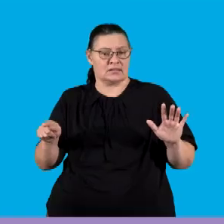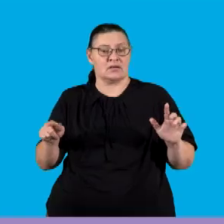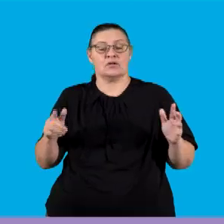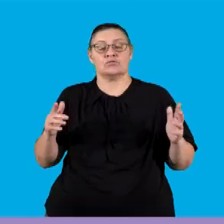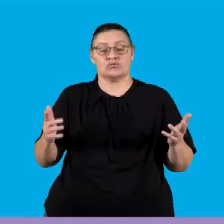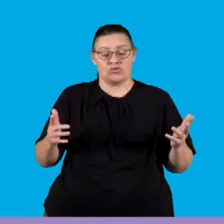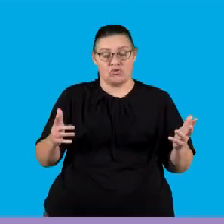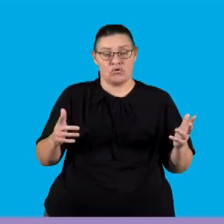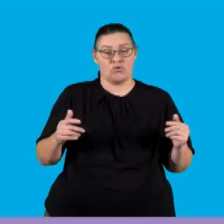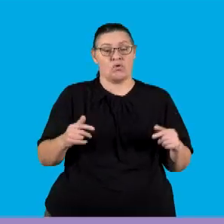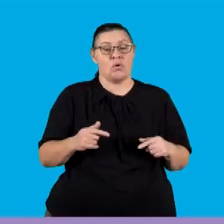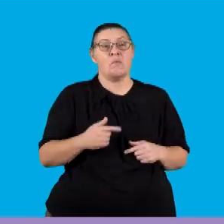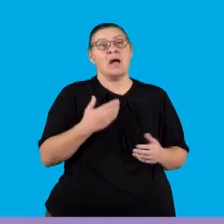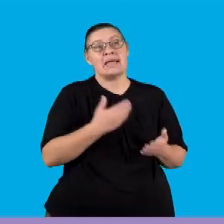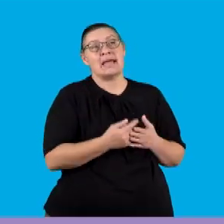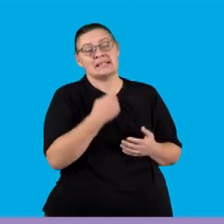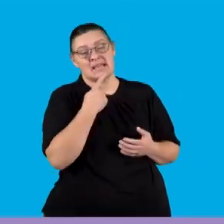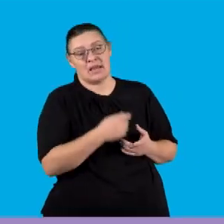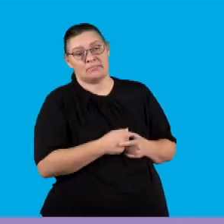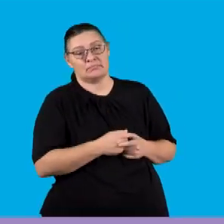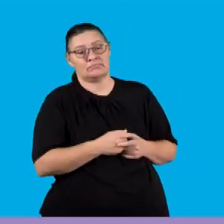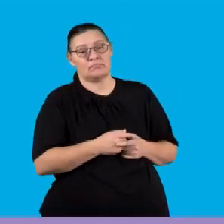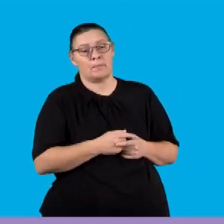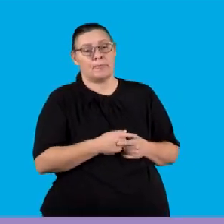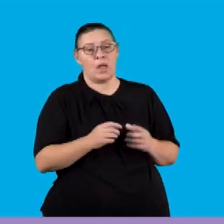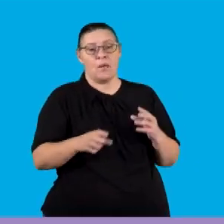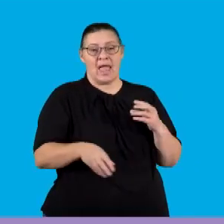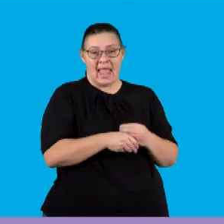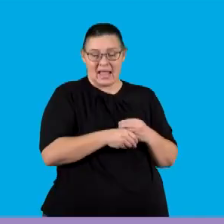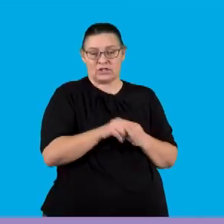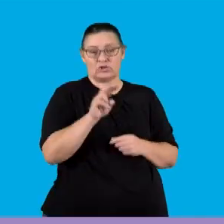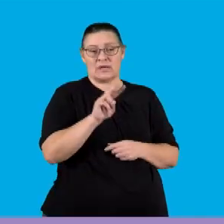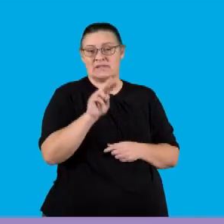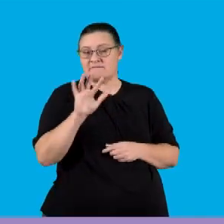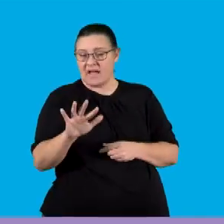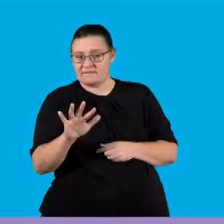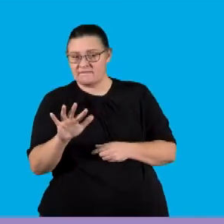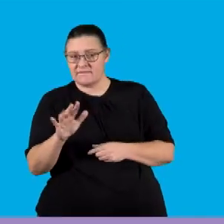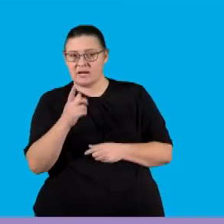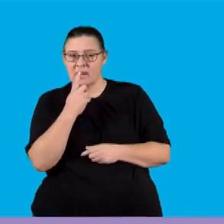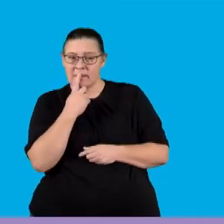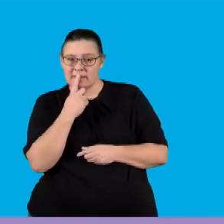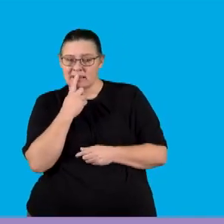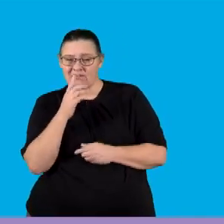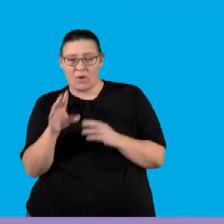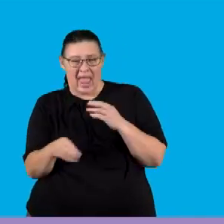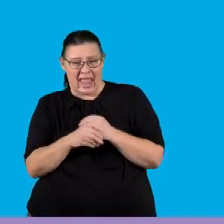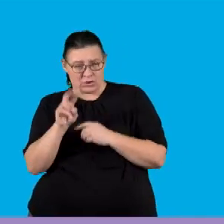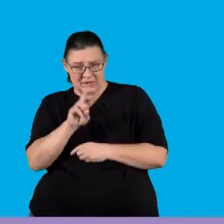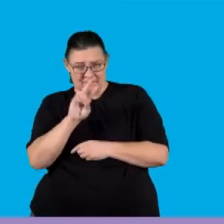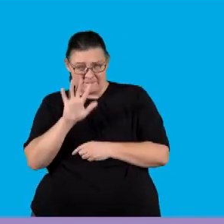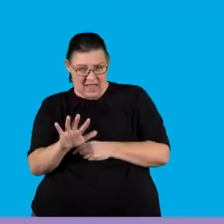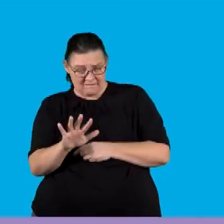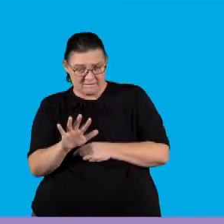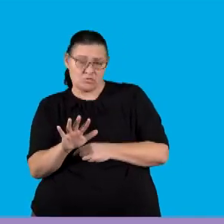of 30. Now, we could say that we added 25 here, but now you need to make sure